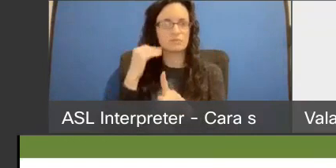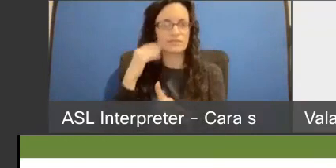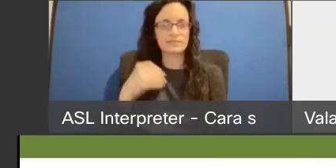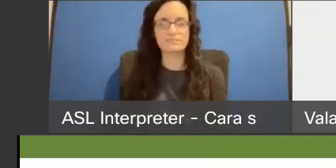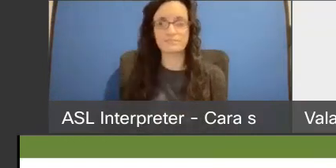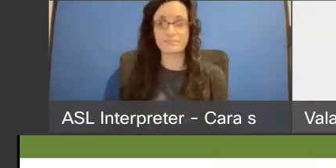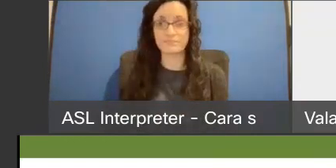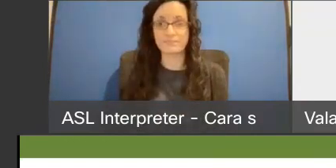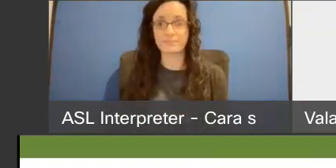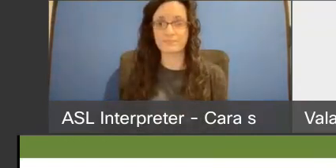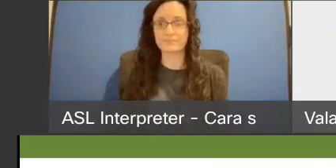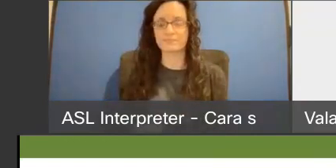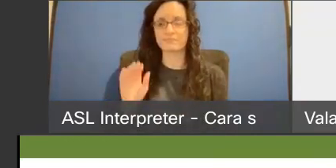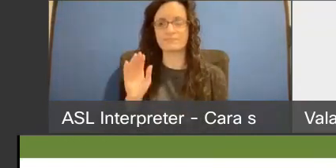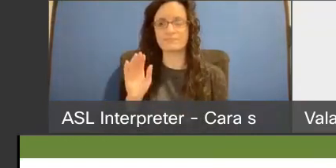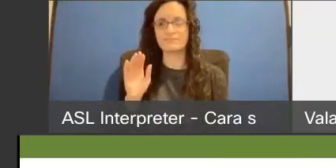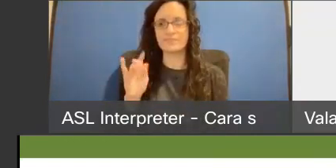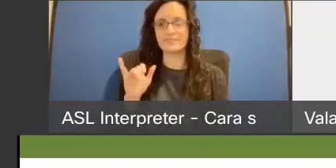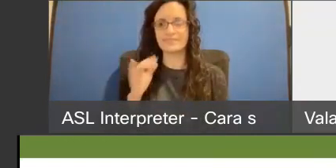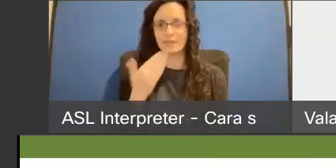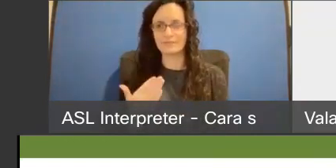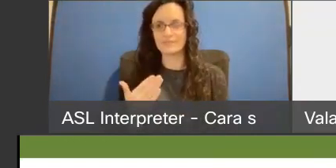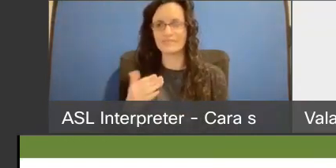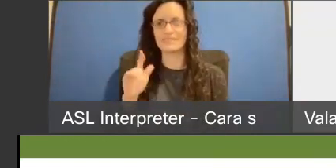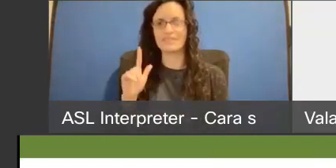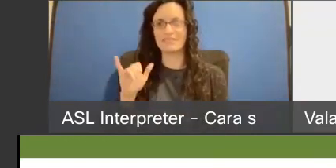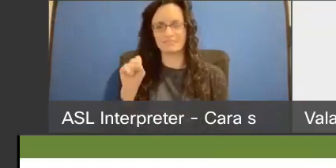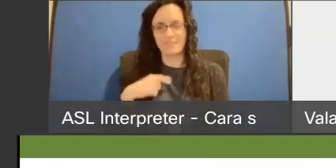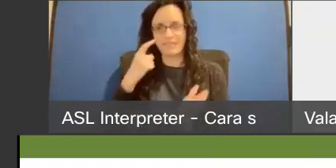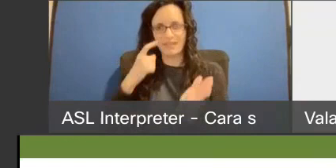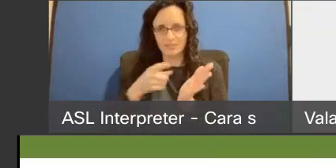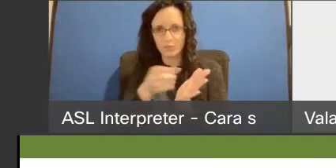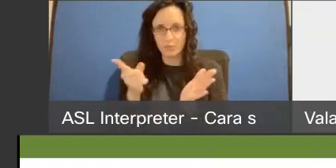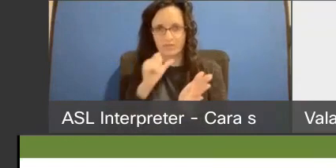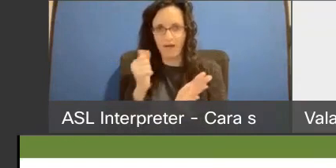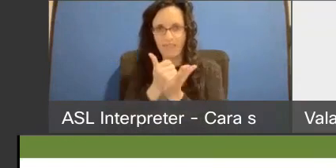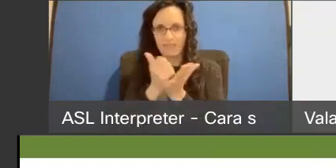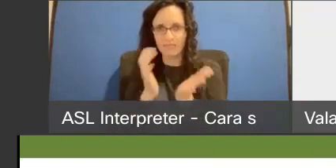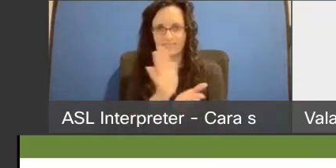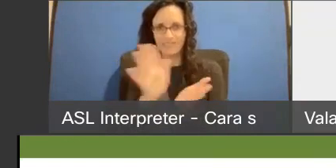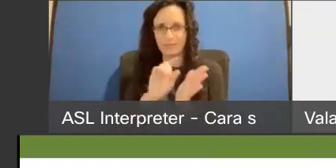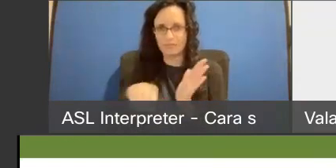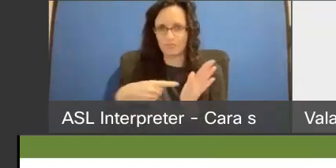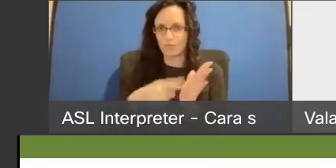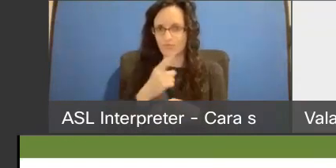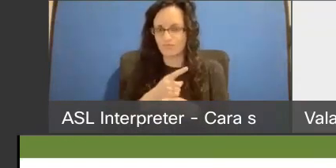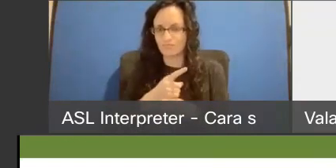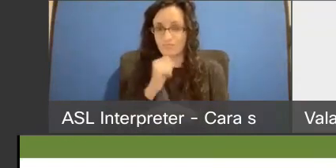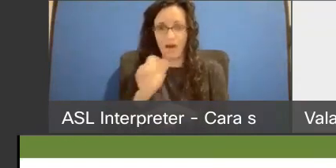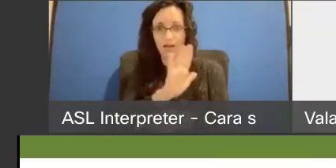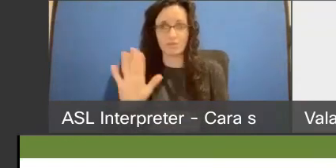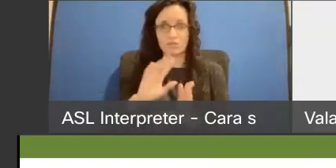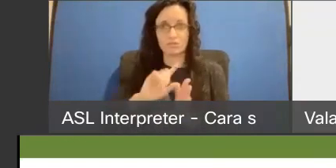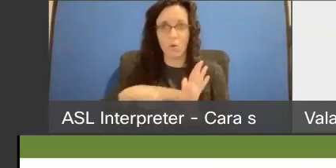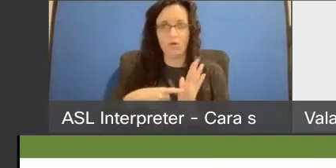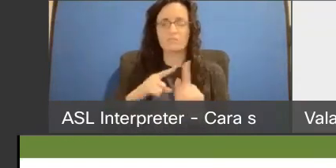Thank you. Yeah, I mean, yes, I'm acknowledging you're not therapists in your roles, right? That's not your role, but I think we